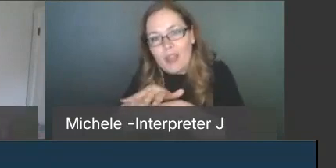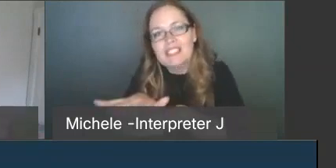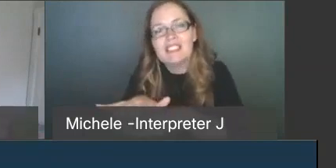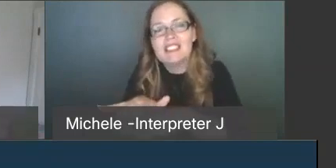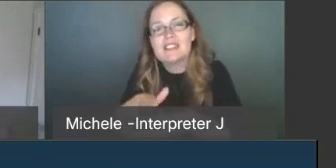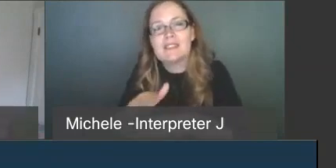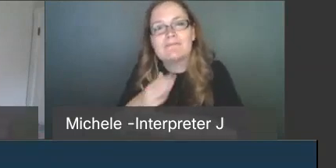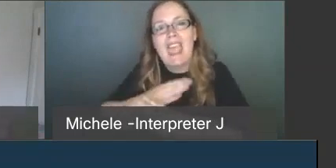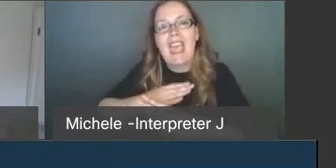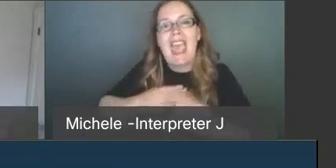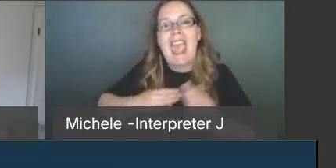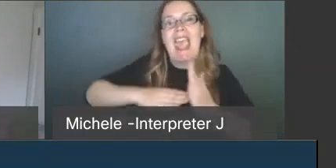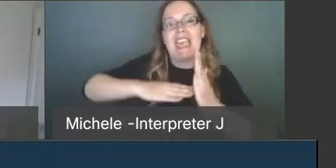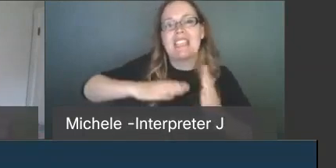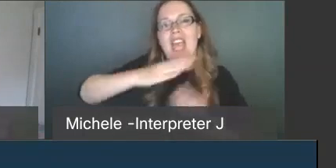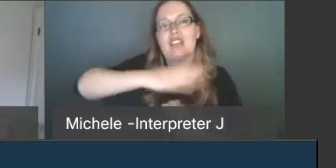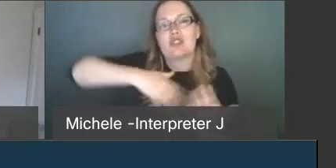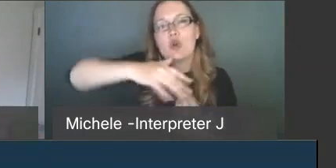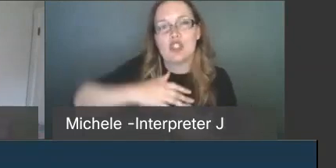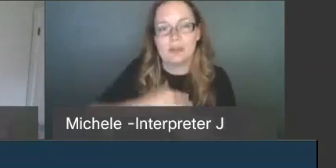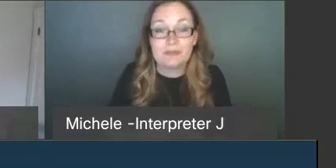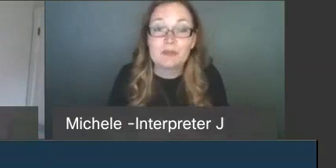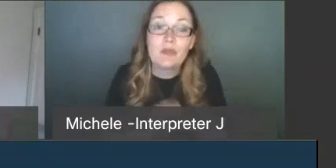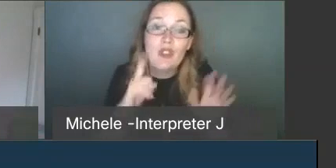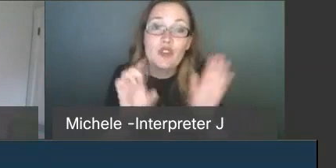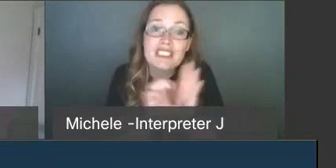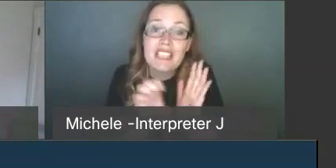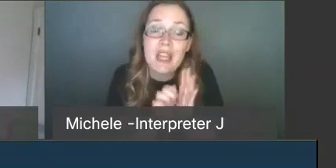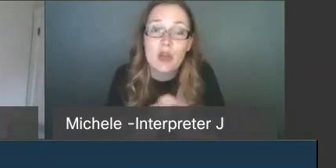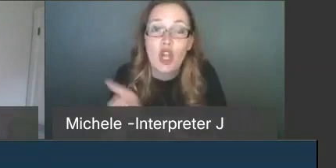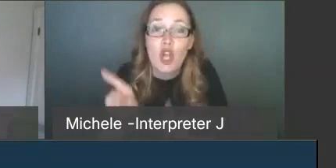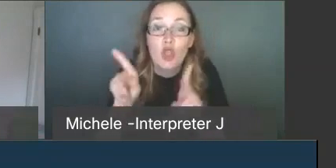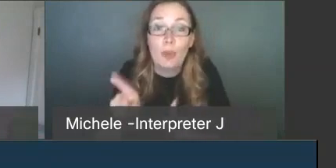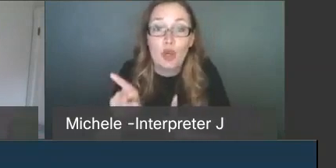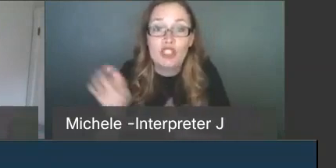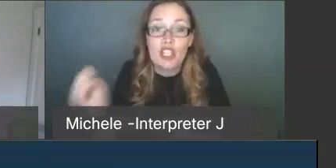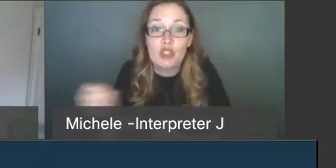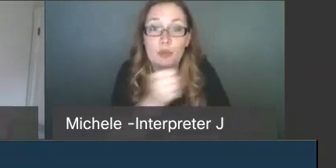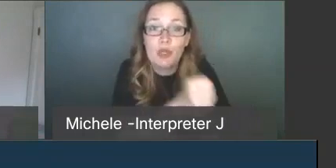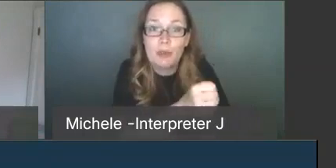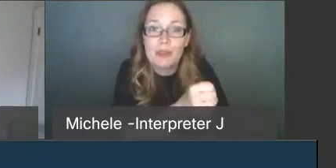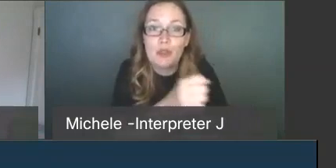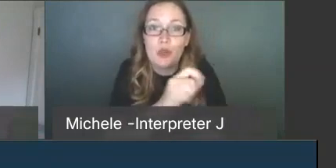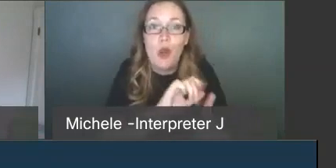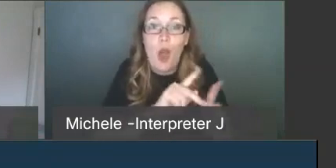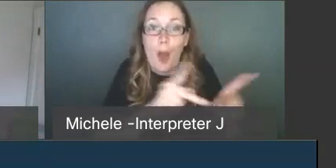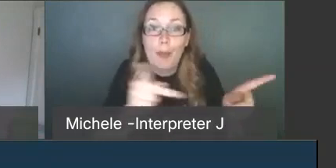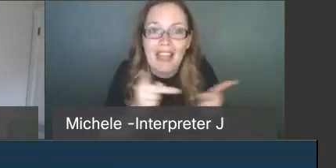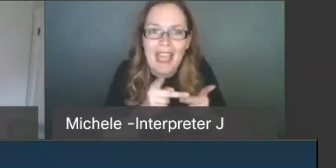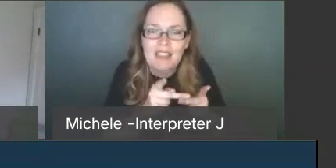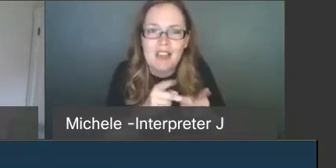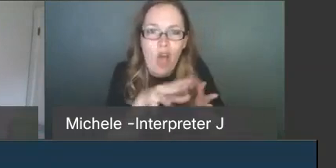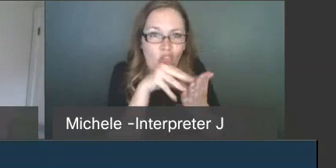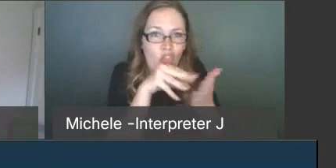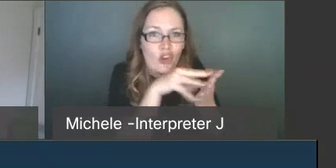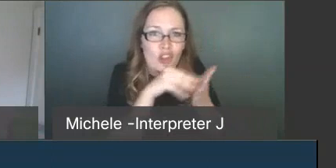antisocial. So in other words, you might be putting an individual in a context where they're learning negative behaviors that increase